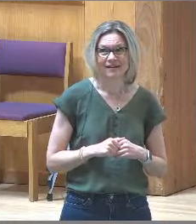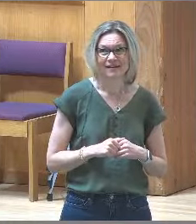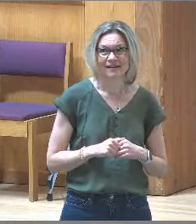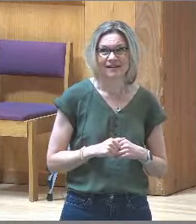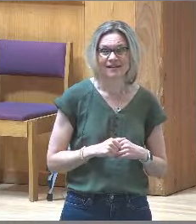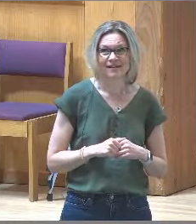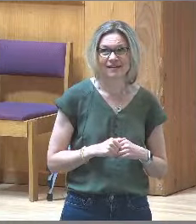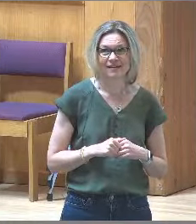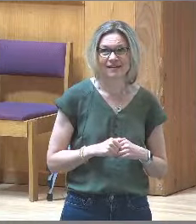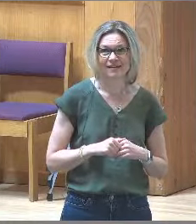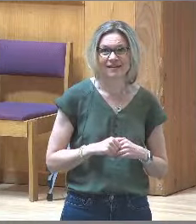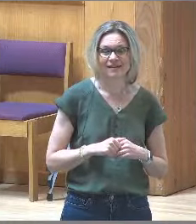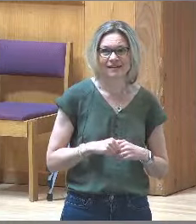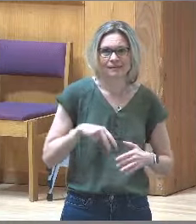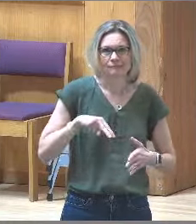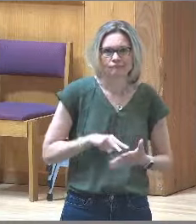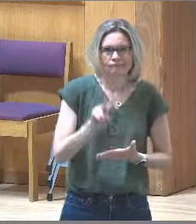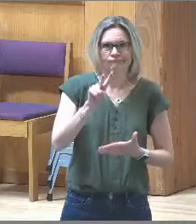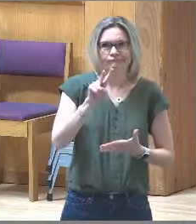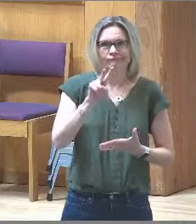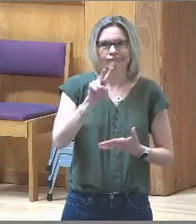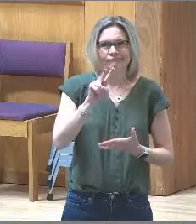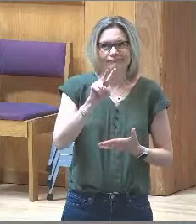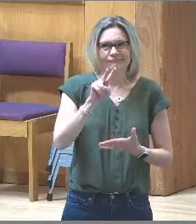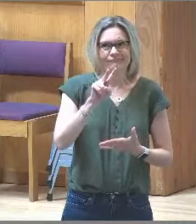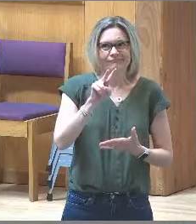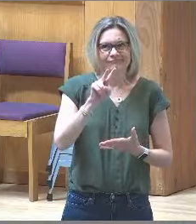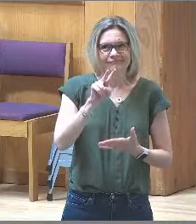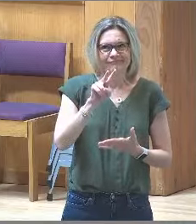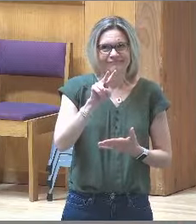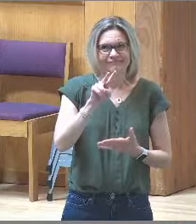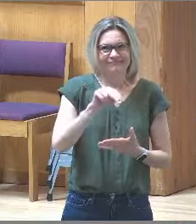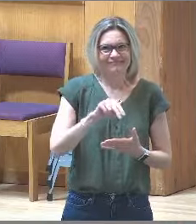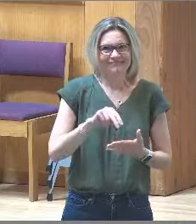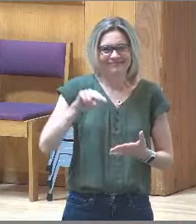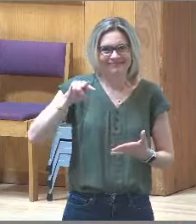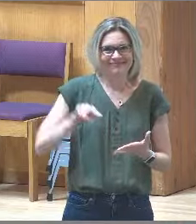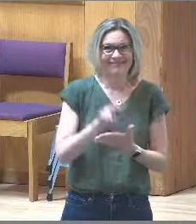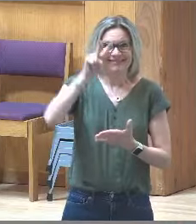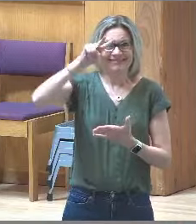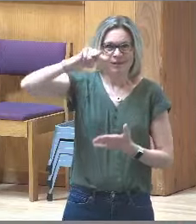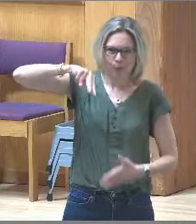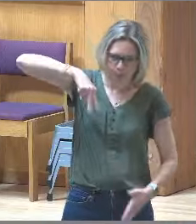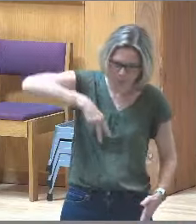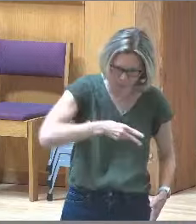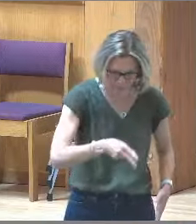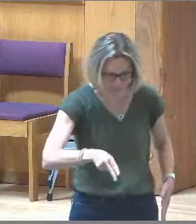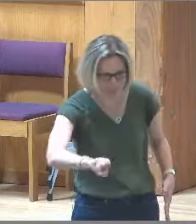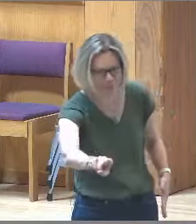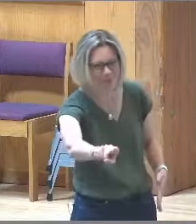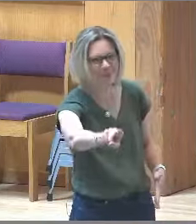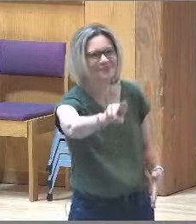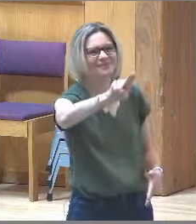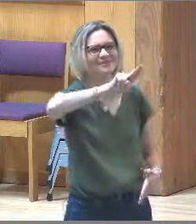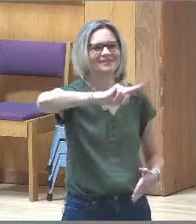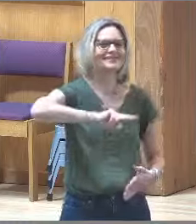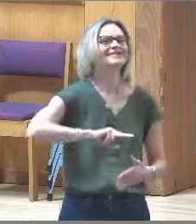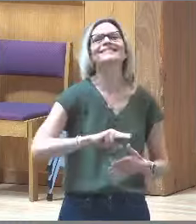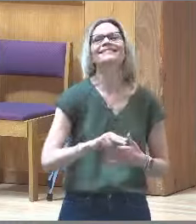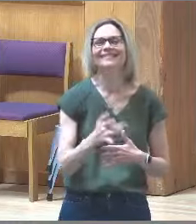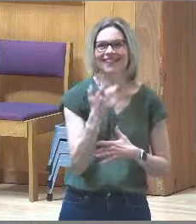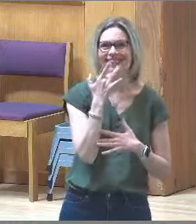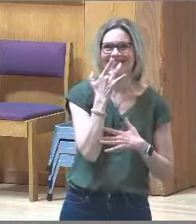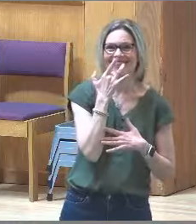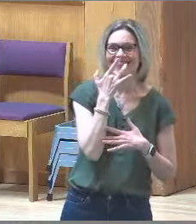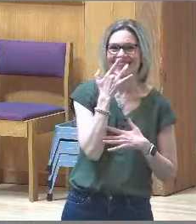I slipped on the snow, and I went all the way, like 100 feet down, and the good thing is I